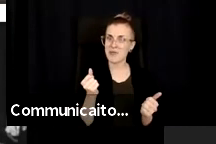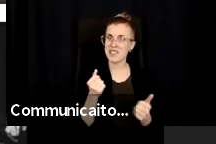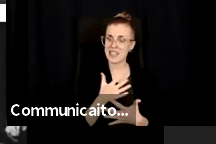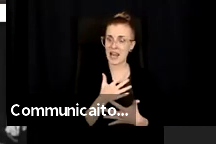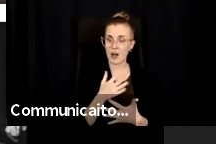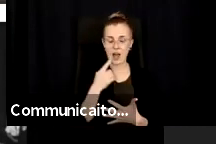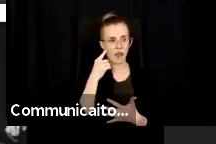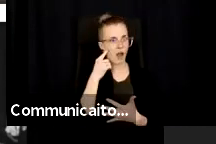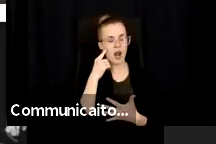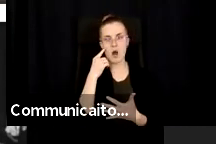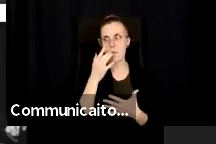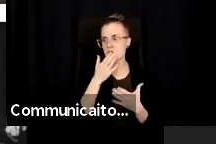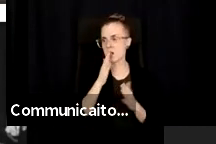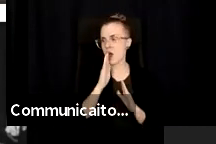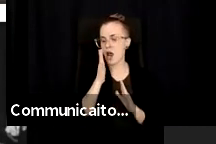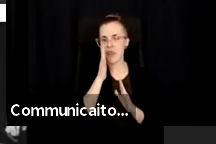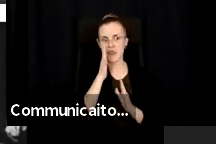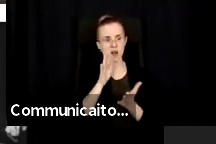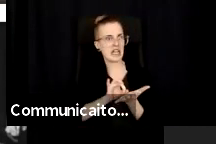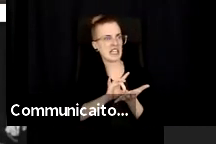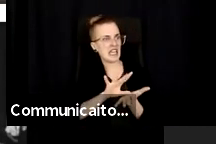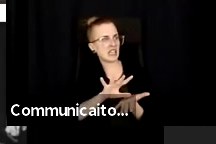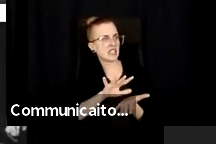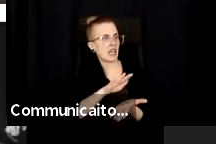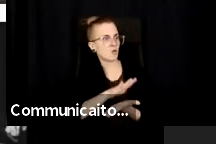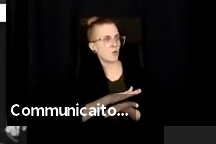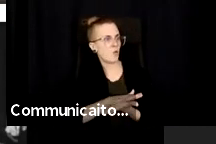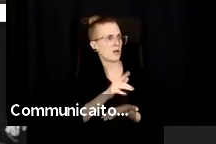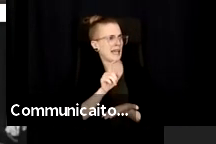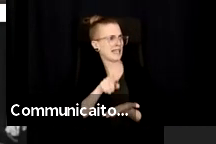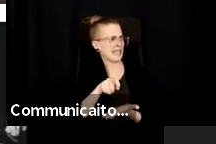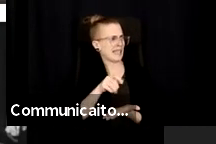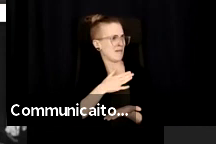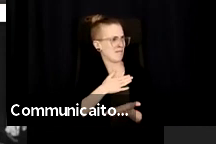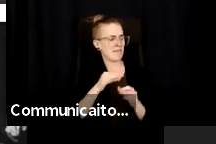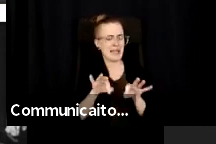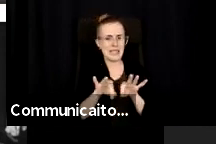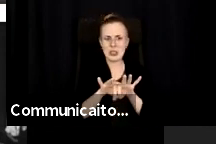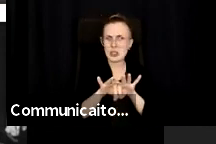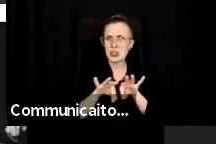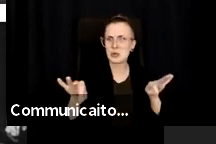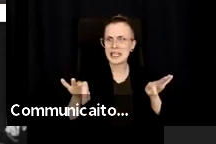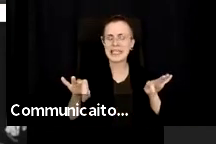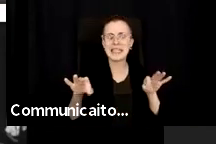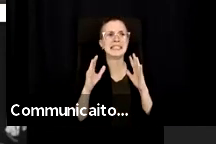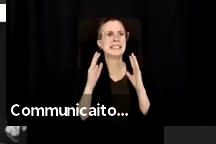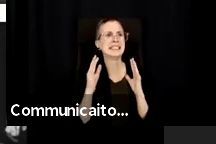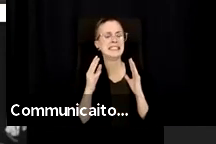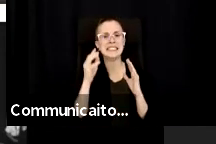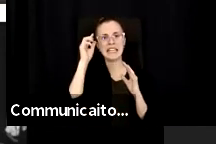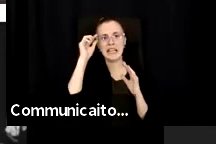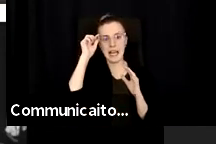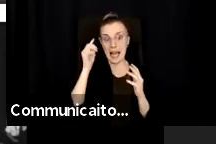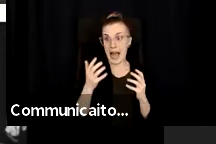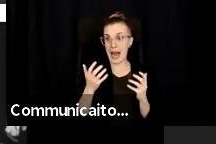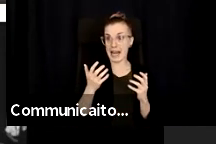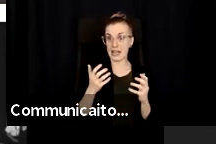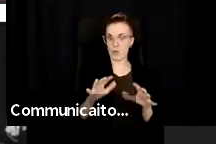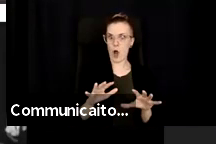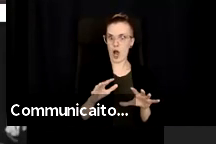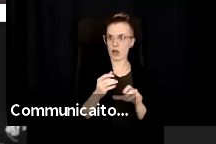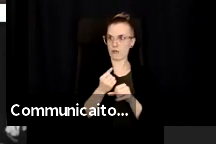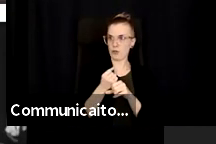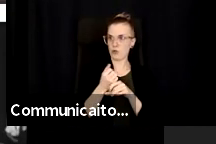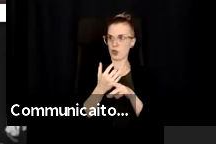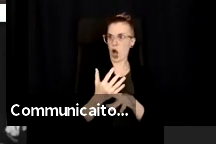they're going to kick us out of school and I need this degree. And, you know, I didn't want to rock the boat because I was